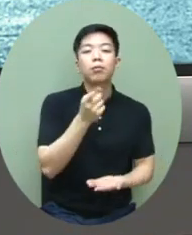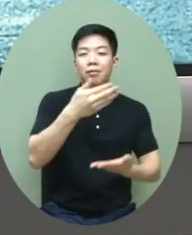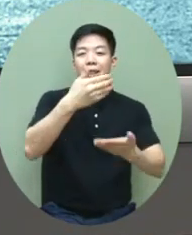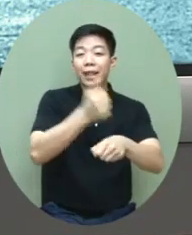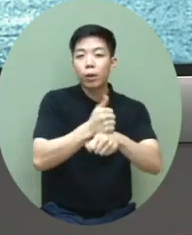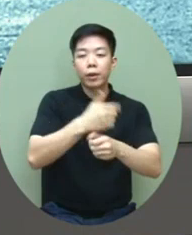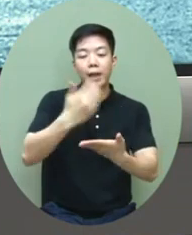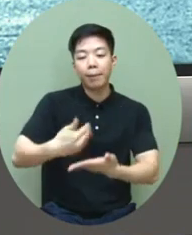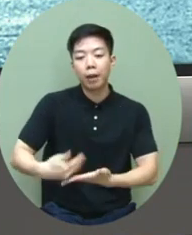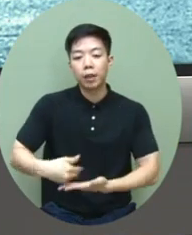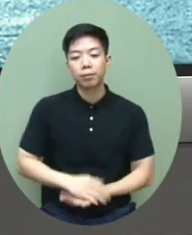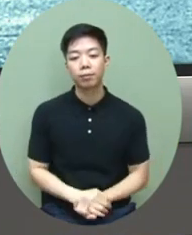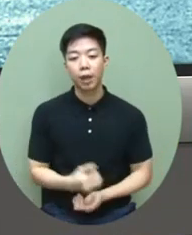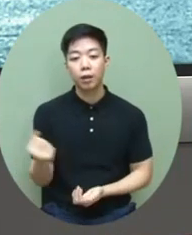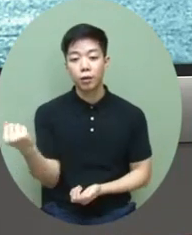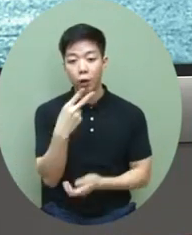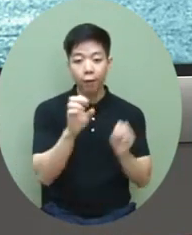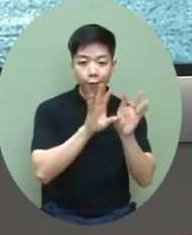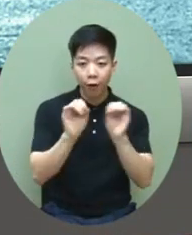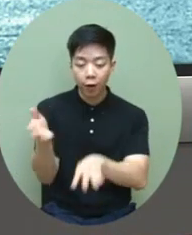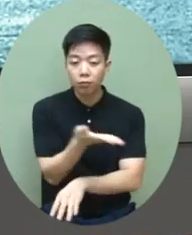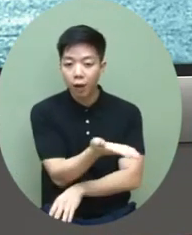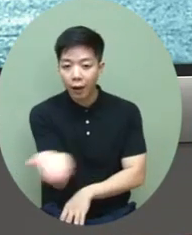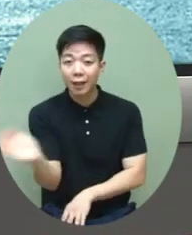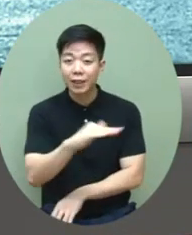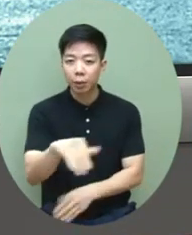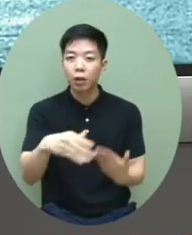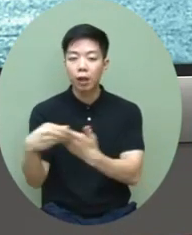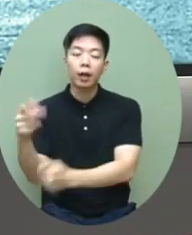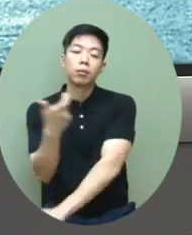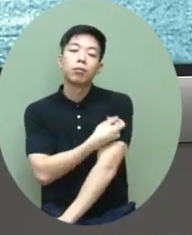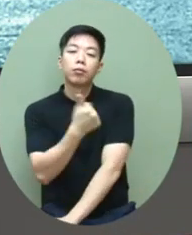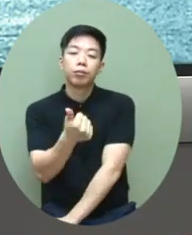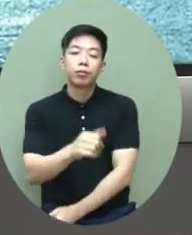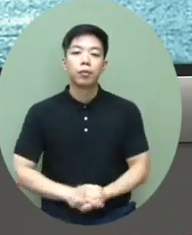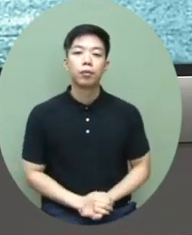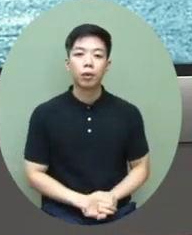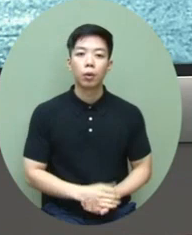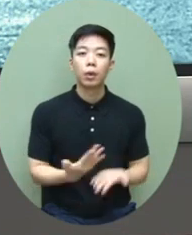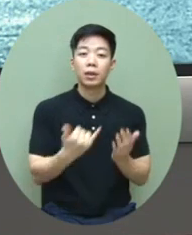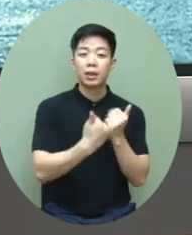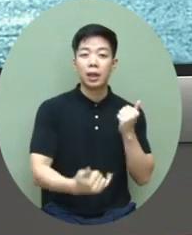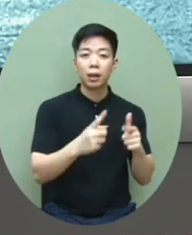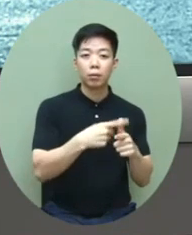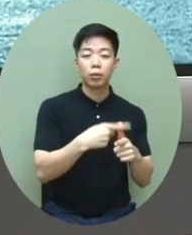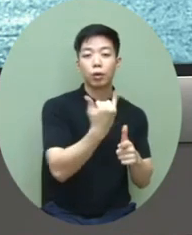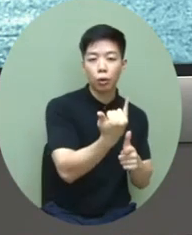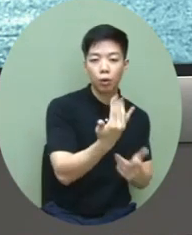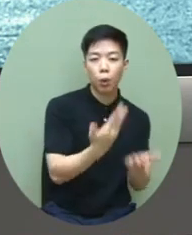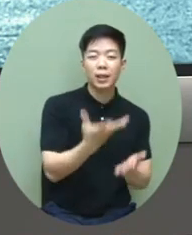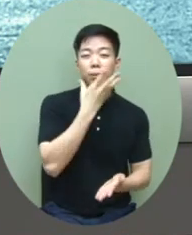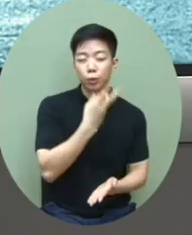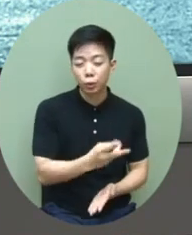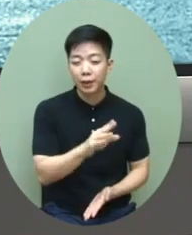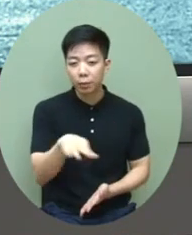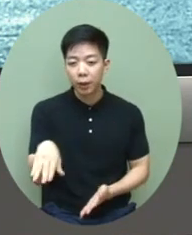vaccination as soon as possible, especially for the young child, 6 months to 3 years old, which has the vaccination